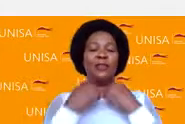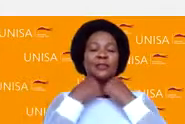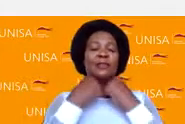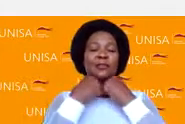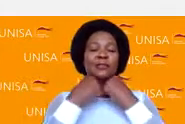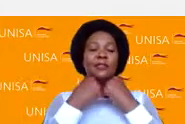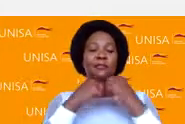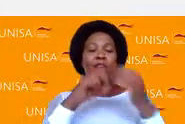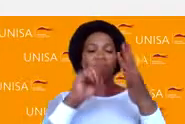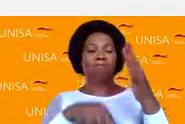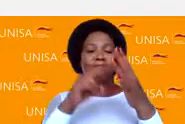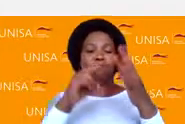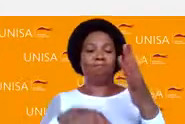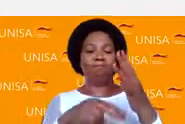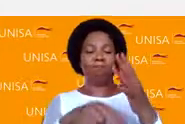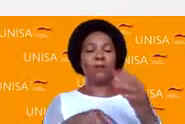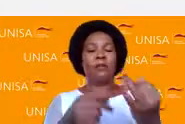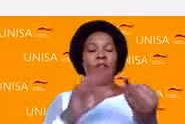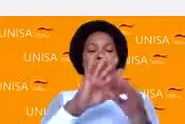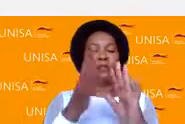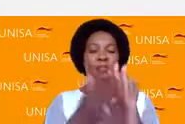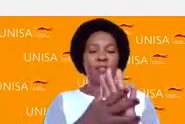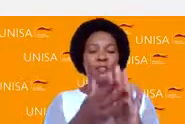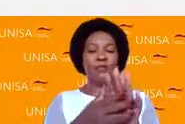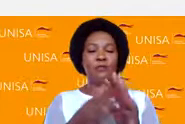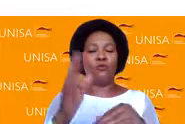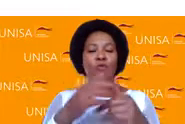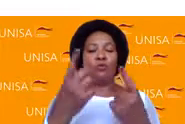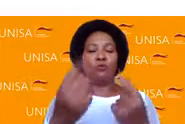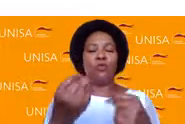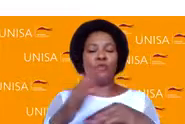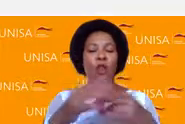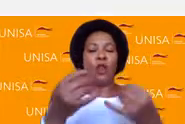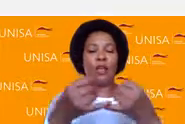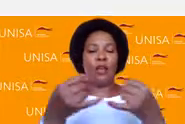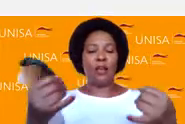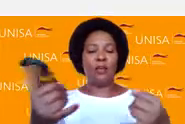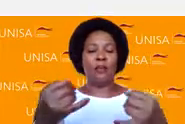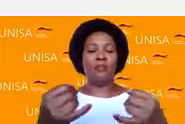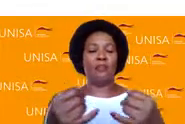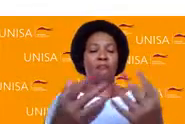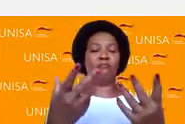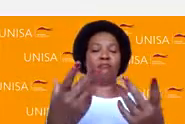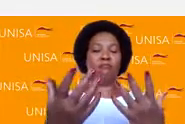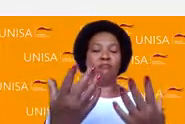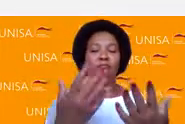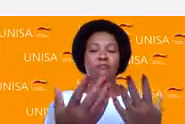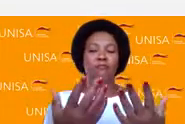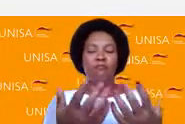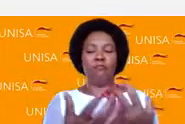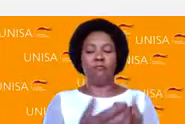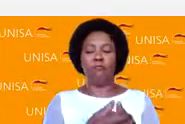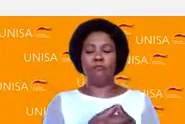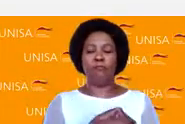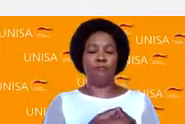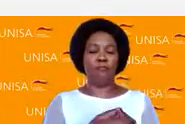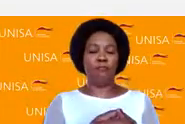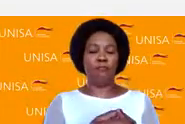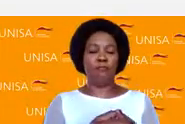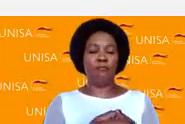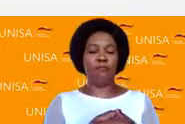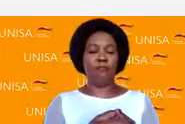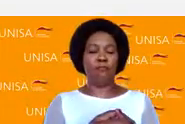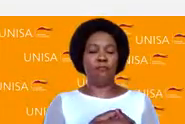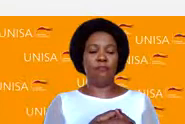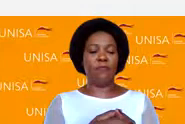it offline, and only when you're ready then to submit, you say add submission, you submit your assignment. So